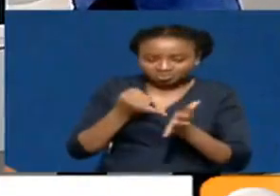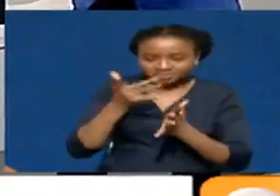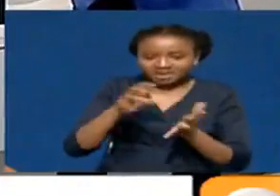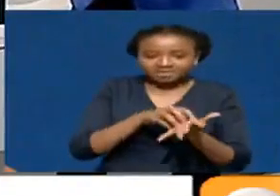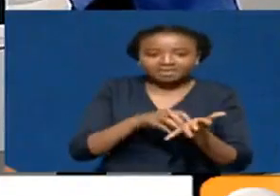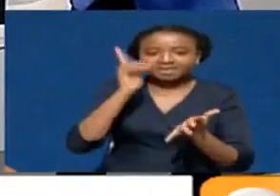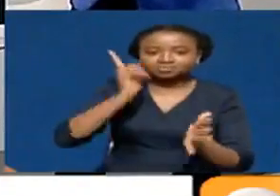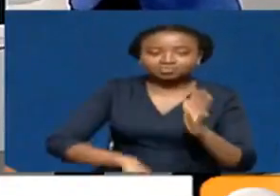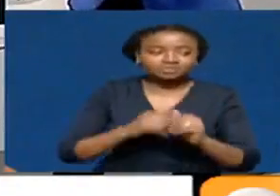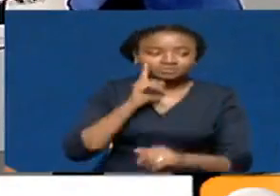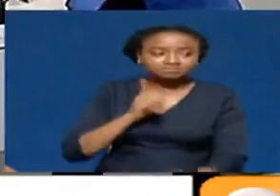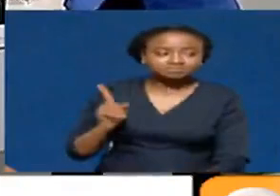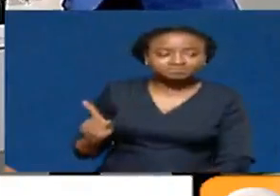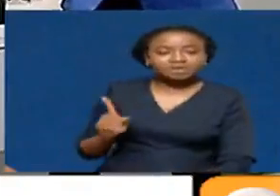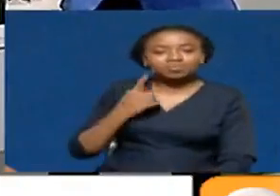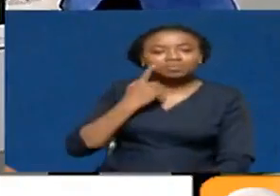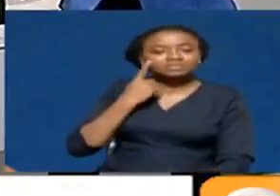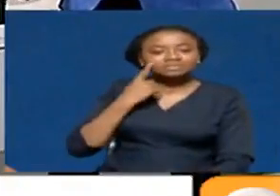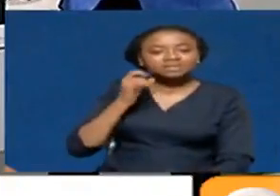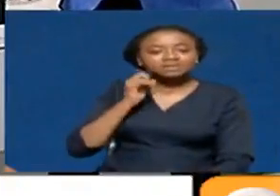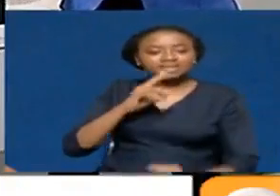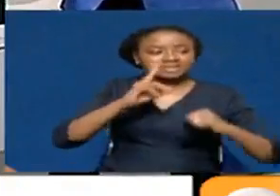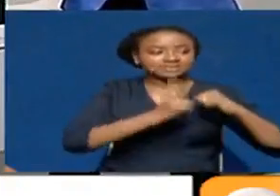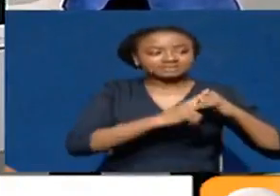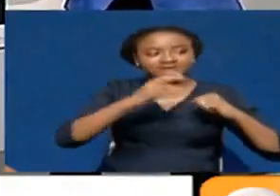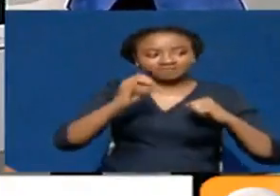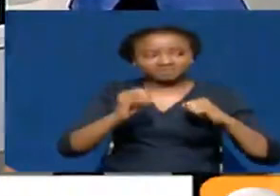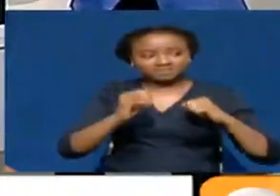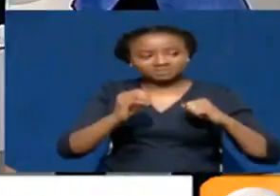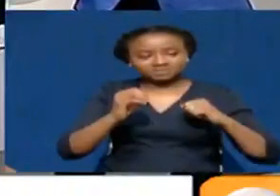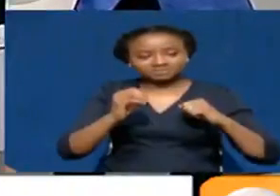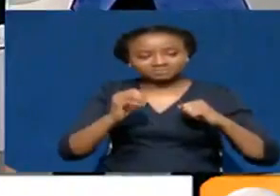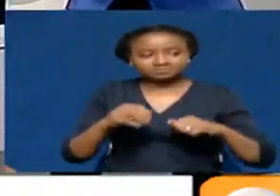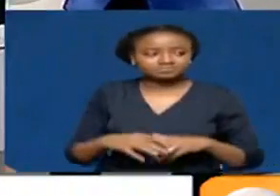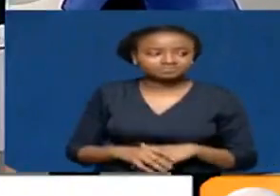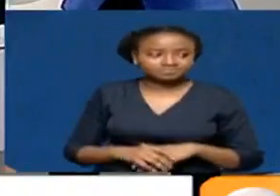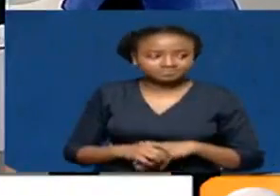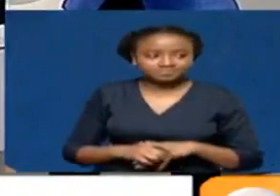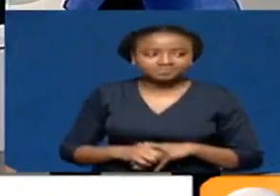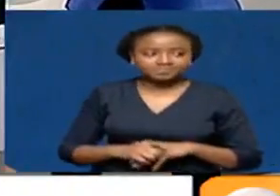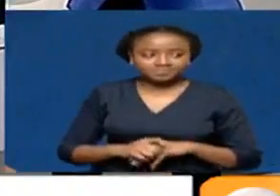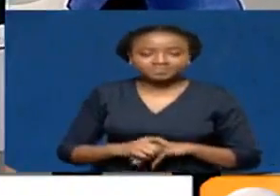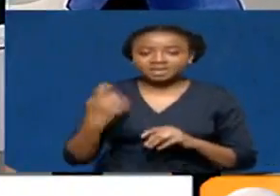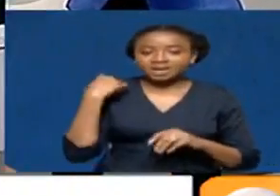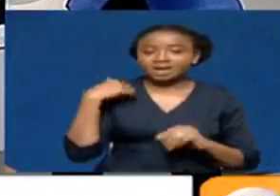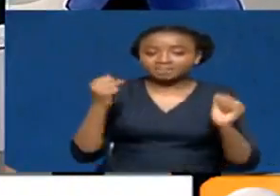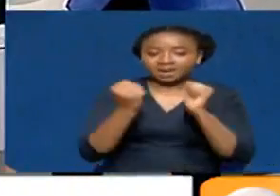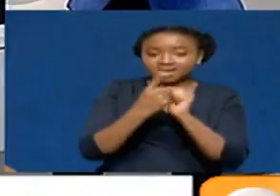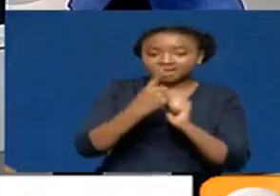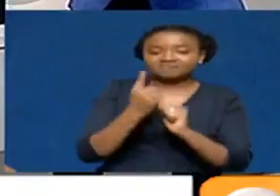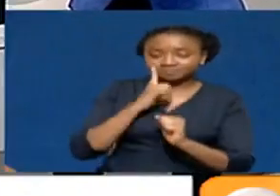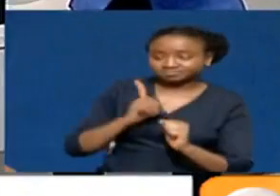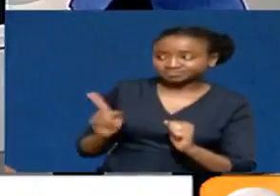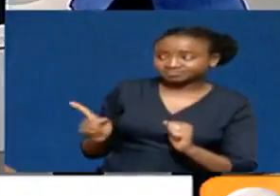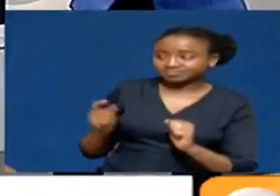case is the fate of the 70 proposed, or rather the proposed new 70 constituencies. The High Court